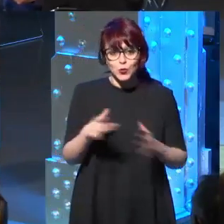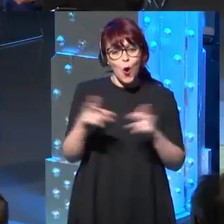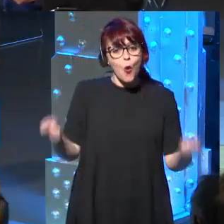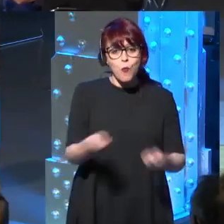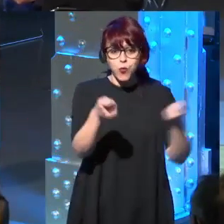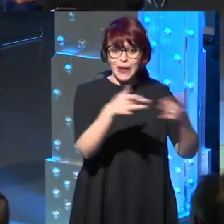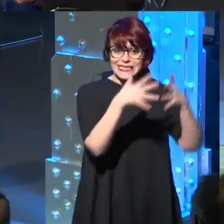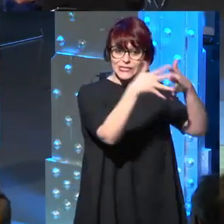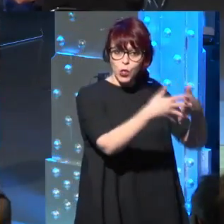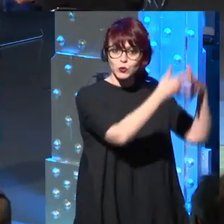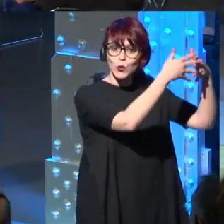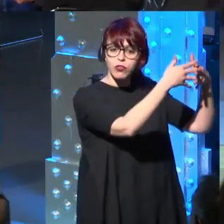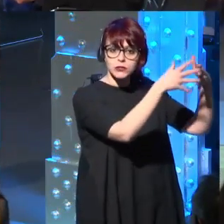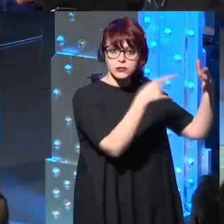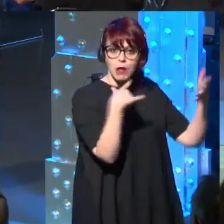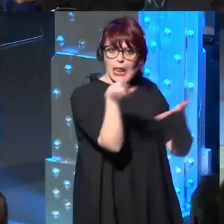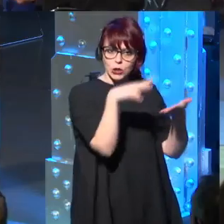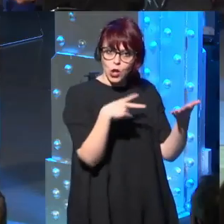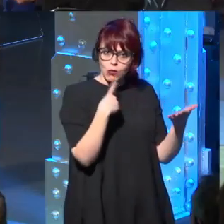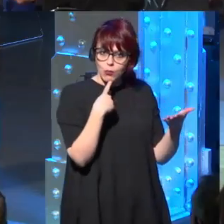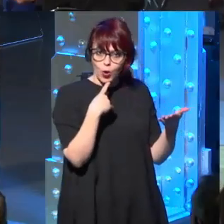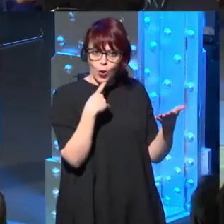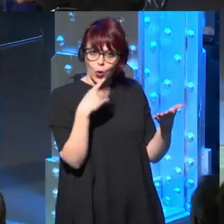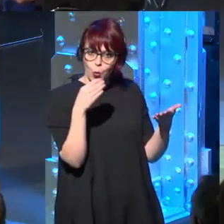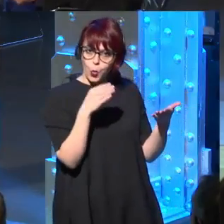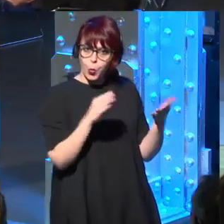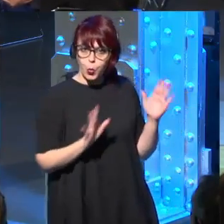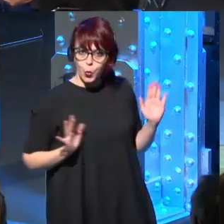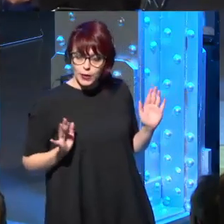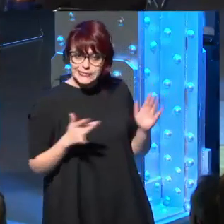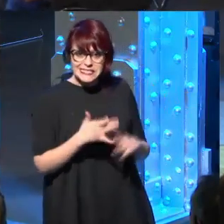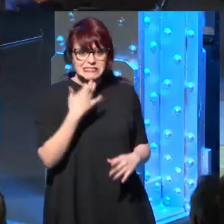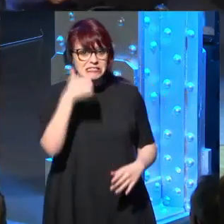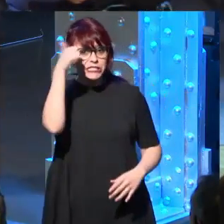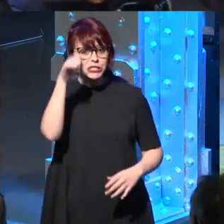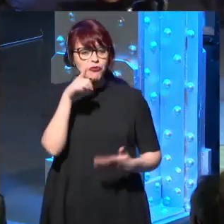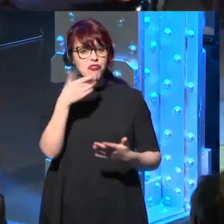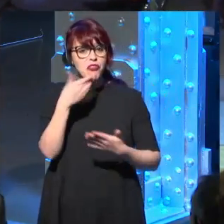said, well, the boy is not even 18, and this is not nice.